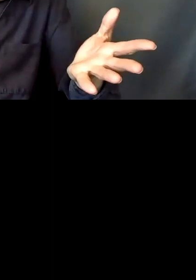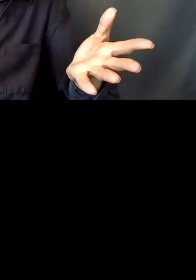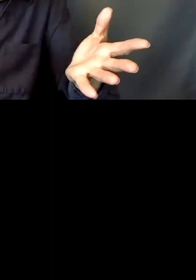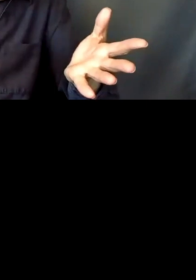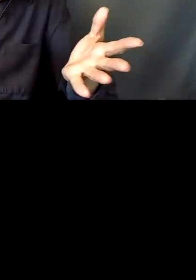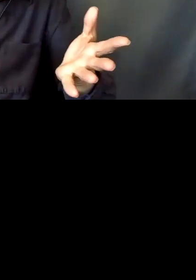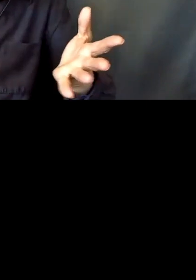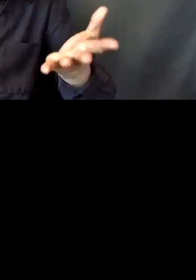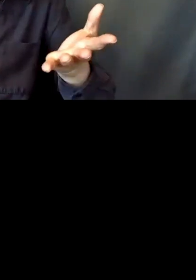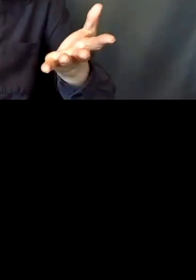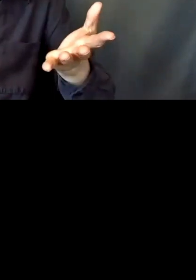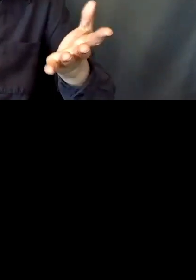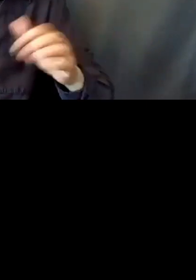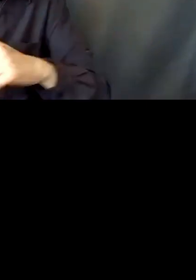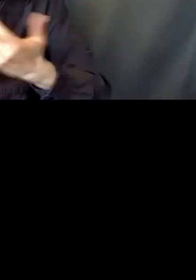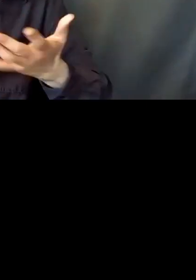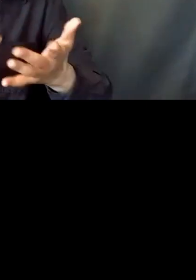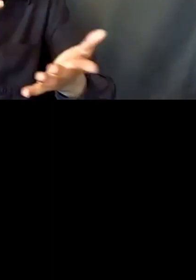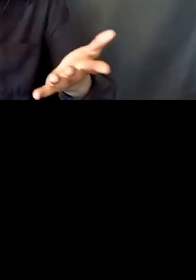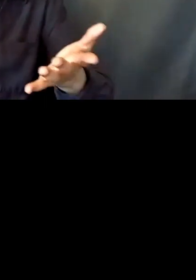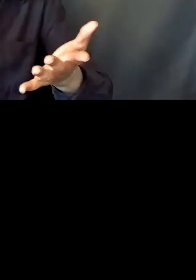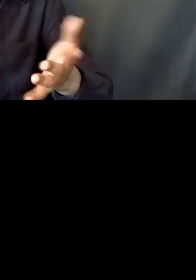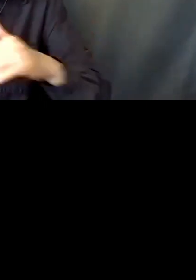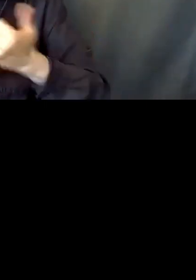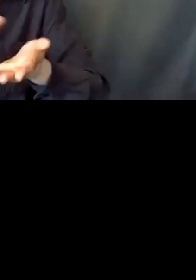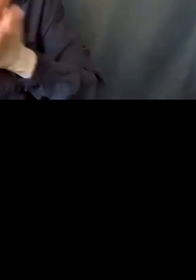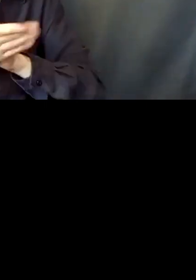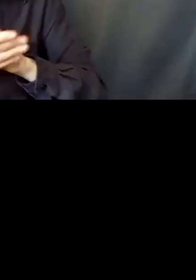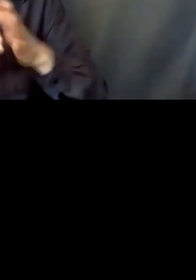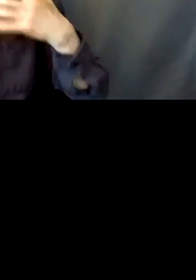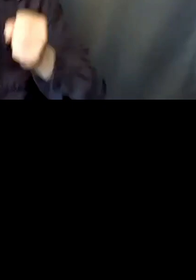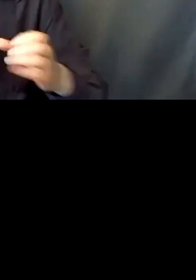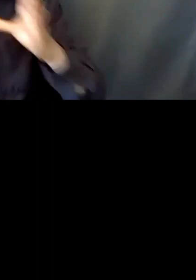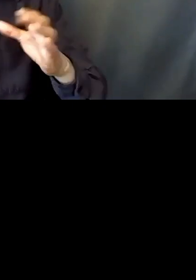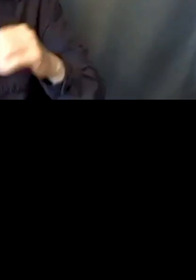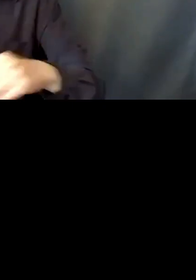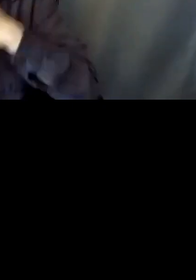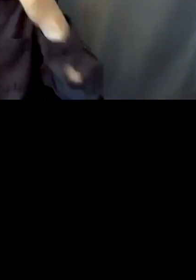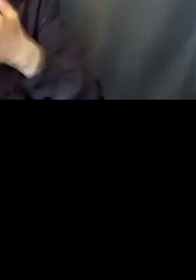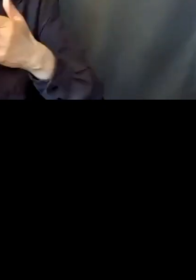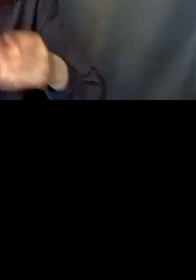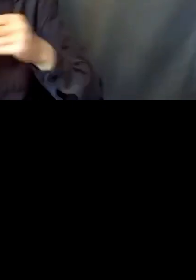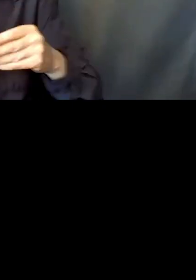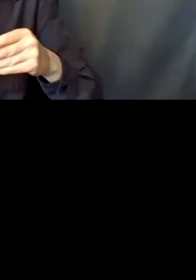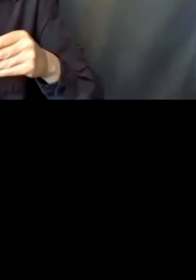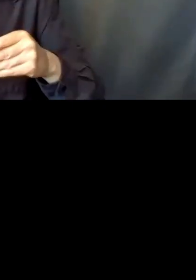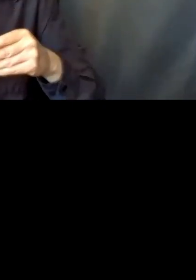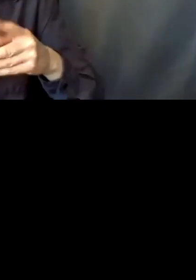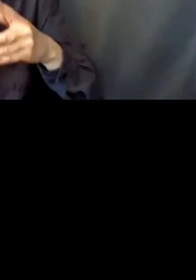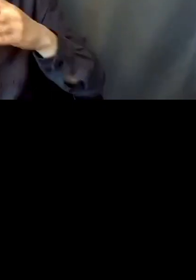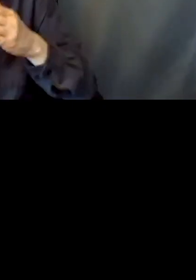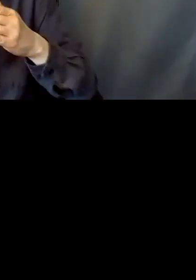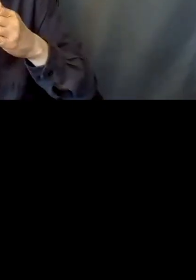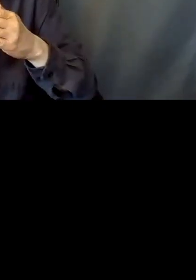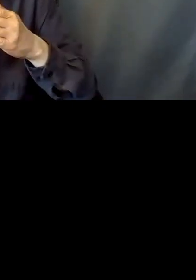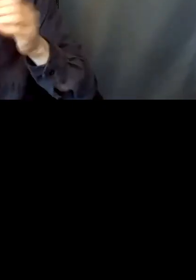do we make this a healthy conversation for everyone? And so she had those conversations up front with us. Again, if you're